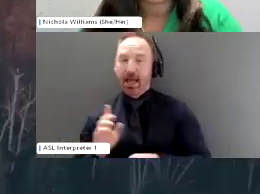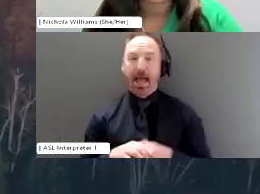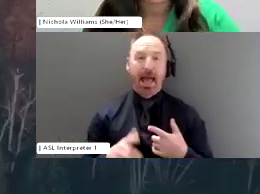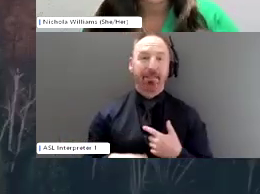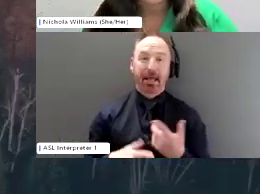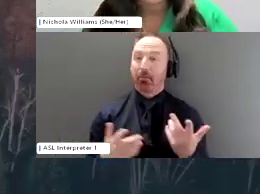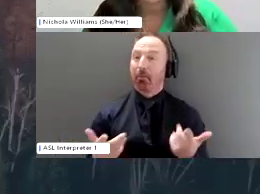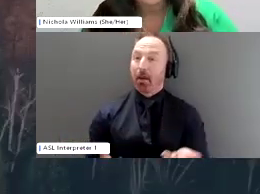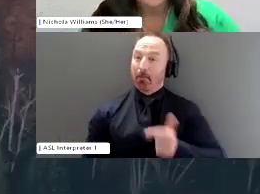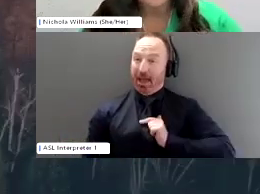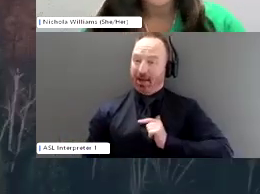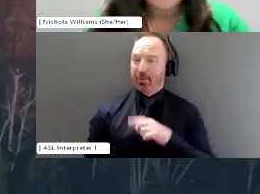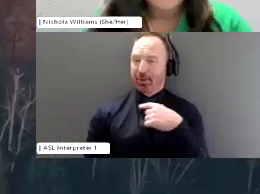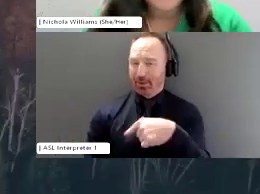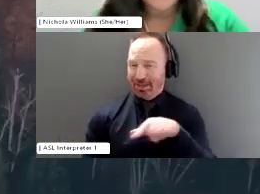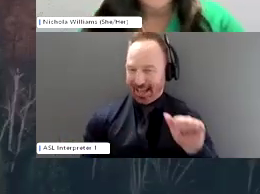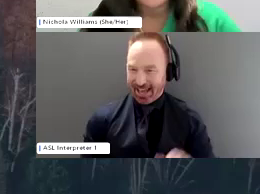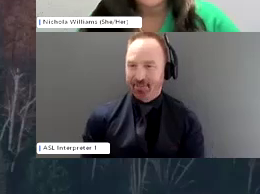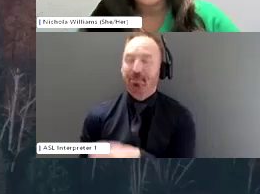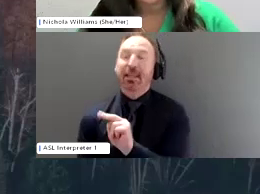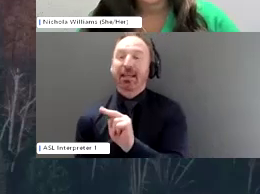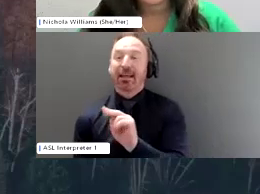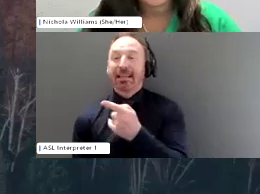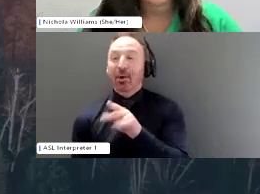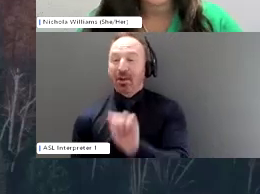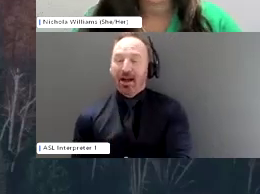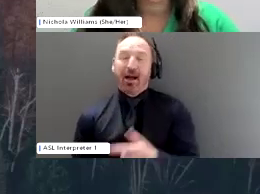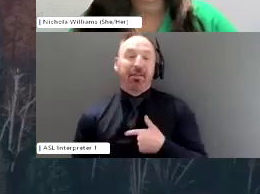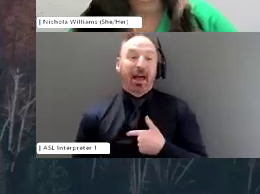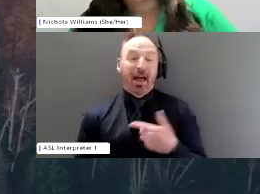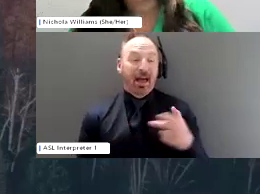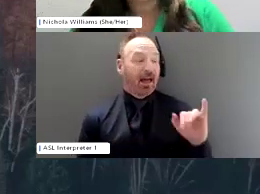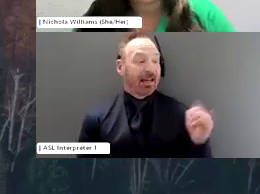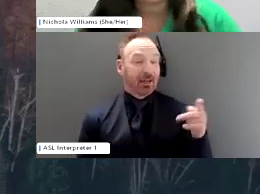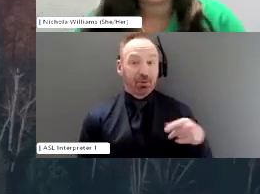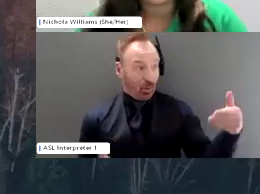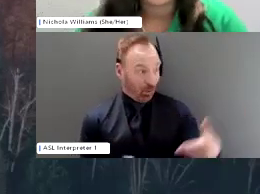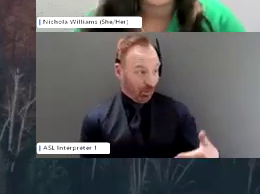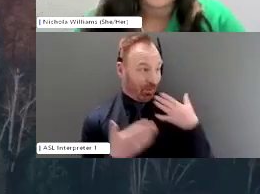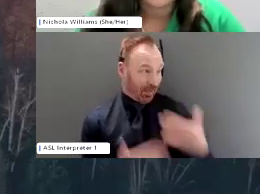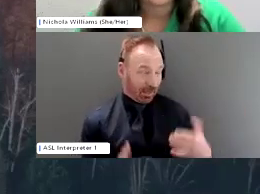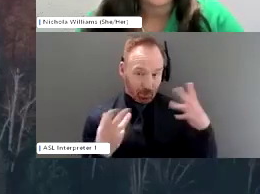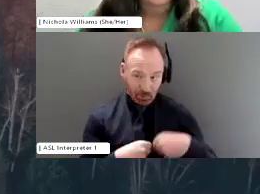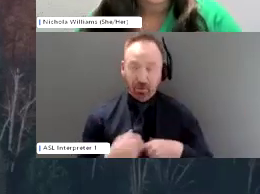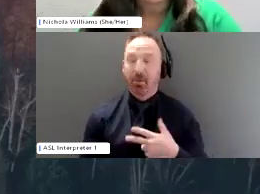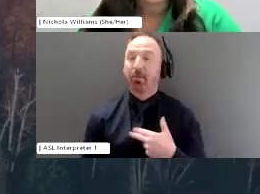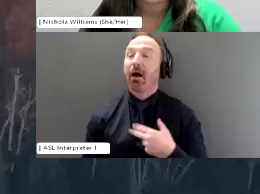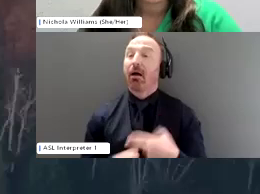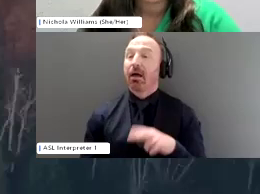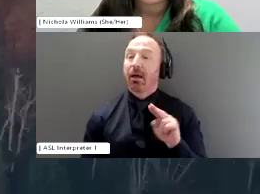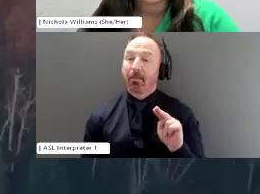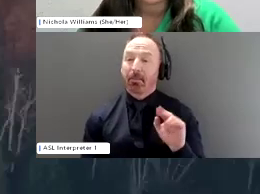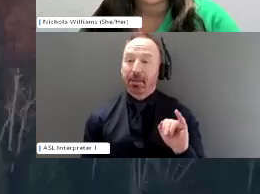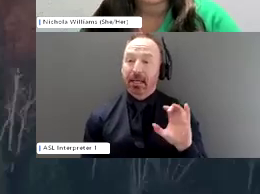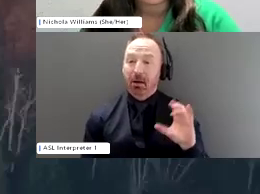Thank you so much for that lovely introduction. So as was introduced, sorry, my name is Nicola. And so before